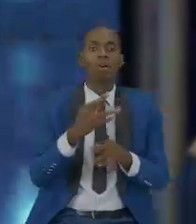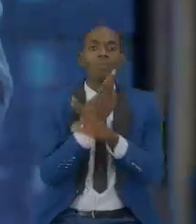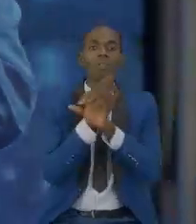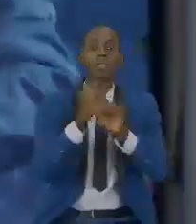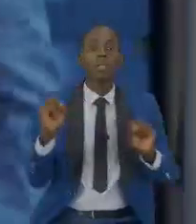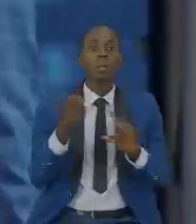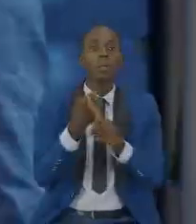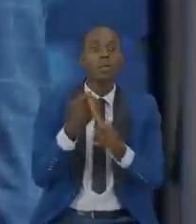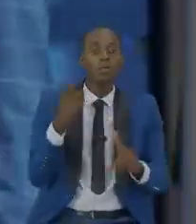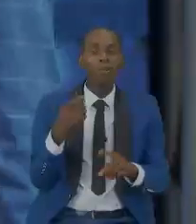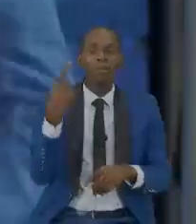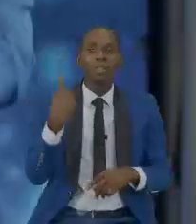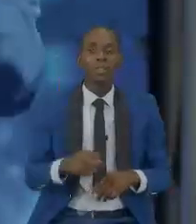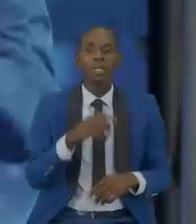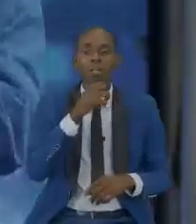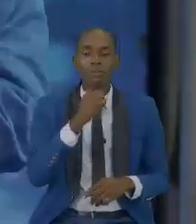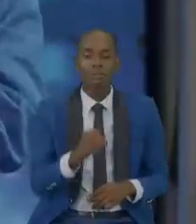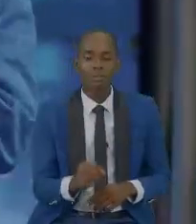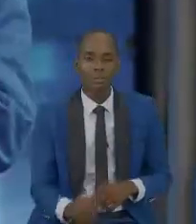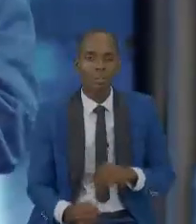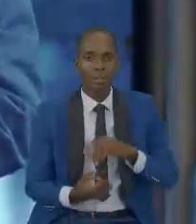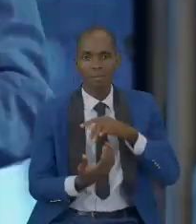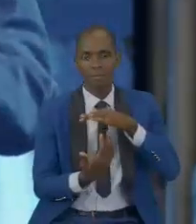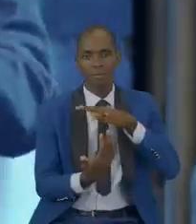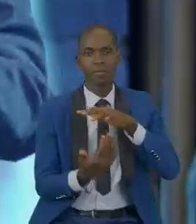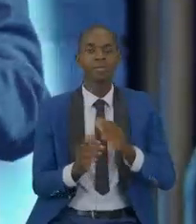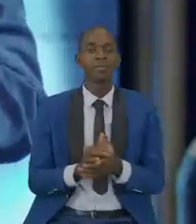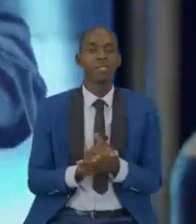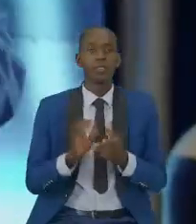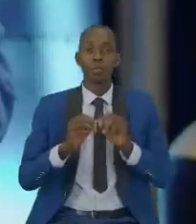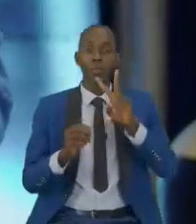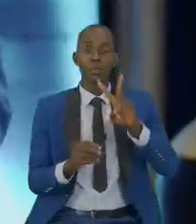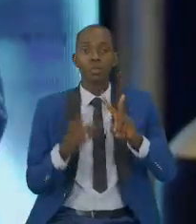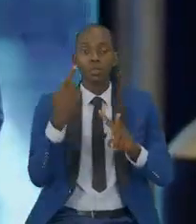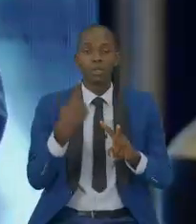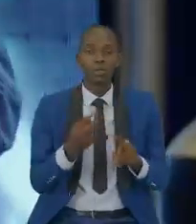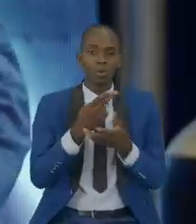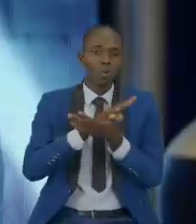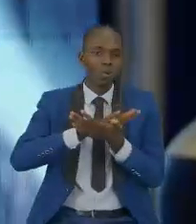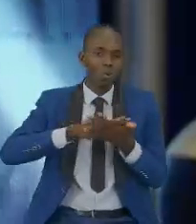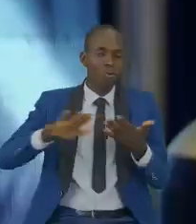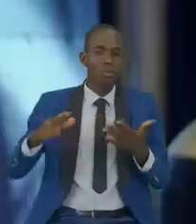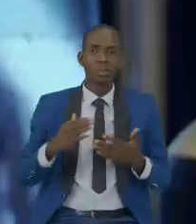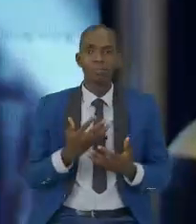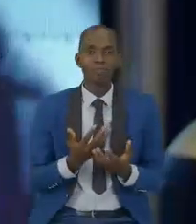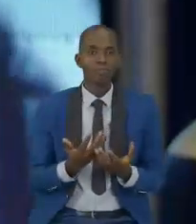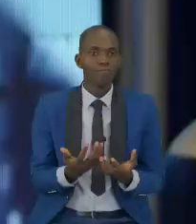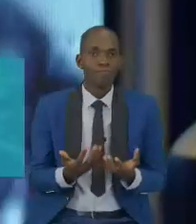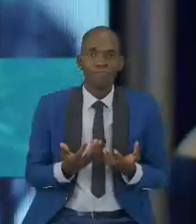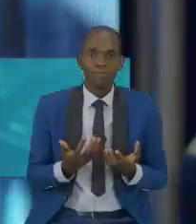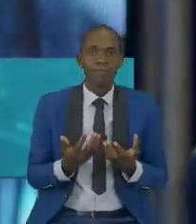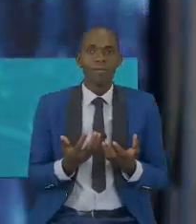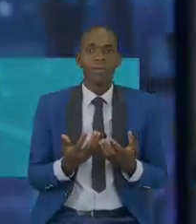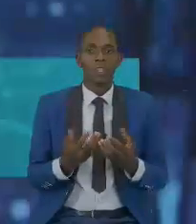from the ancient furnace. Number two, the godly passion in repentance